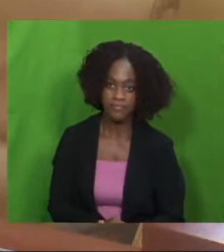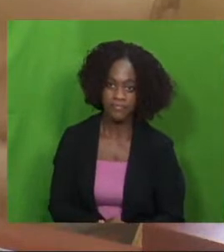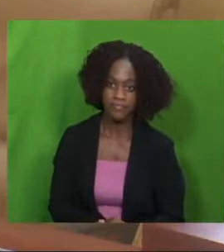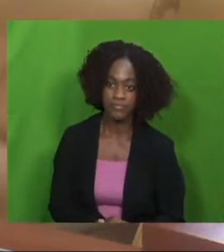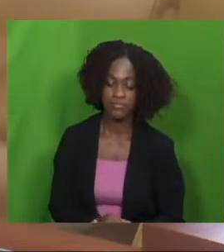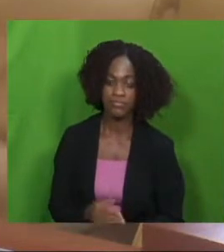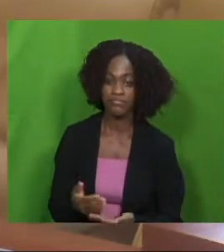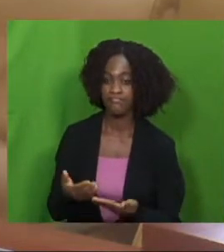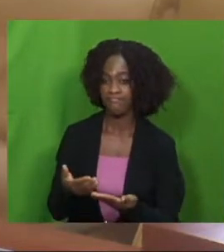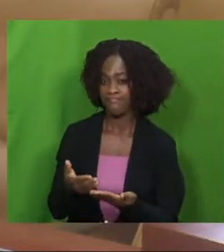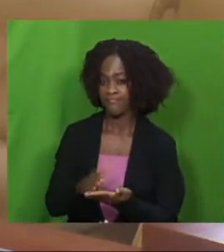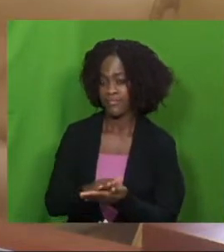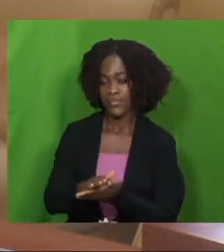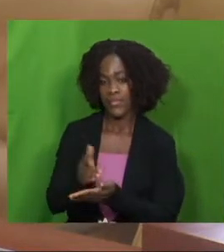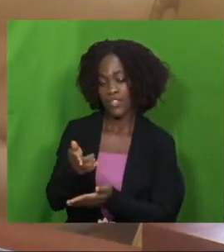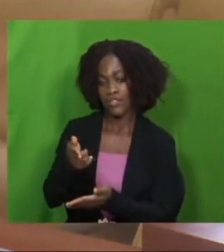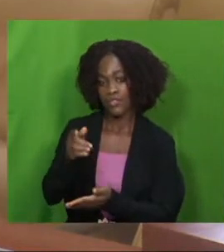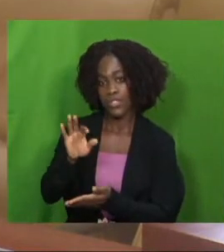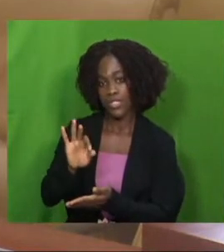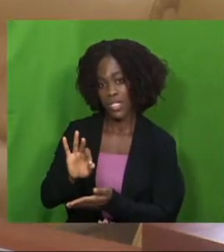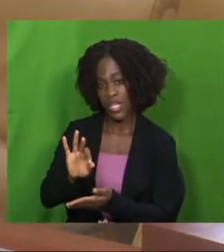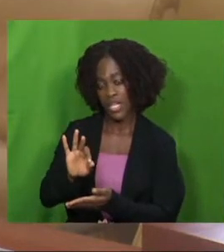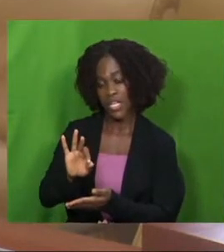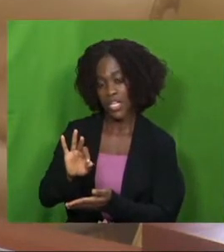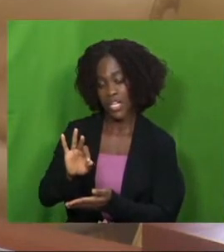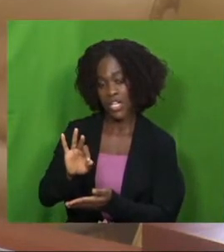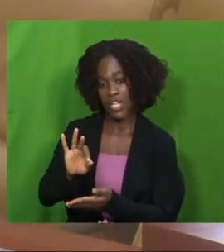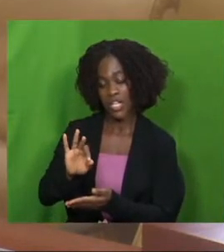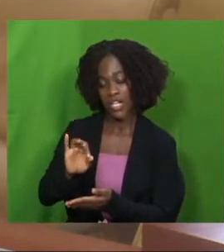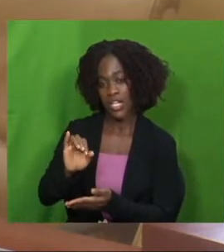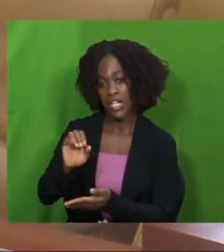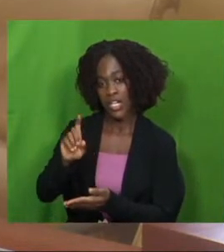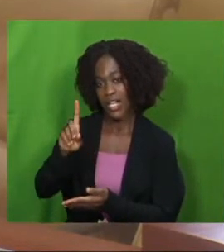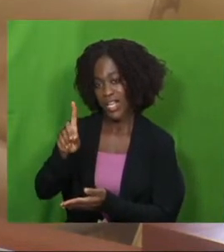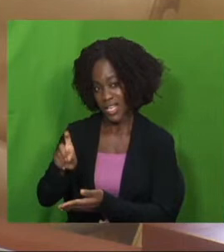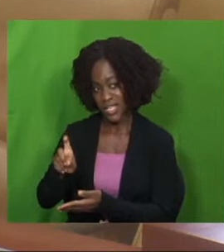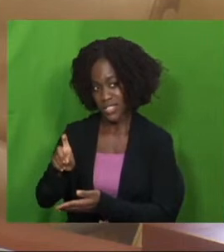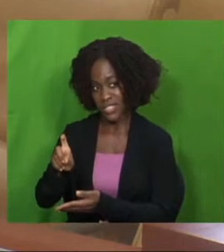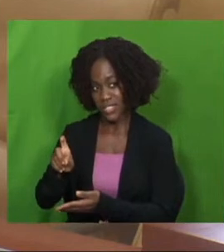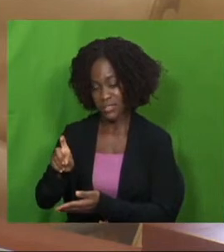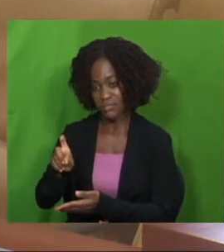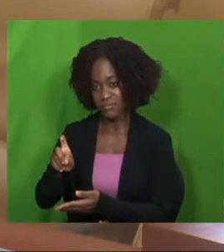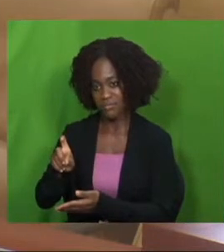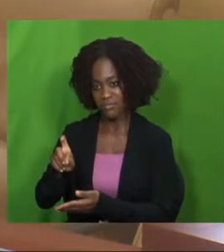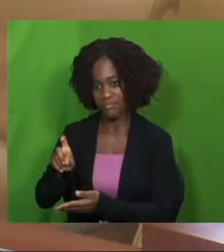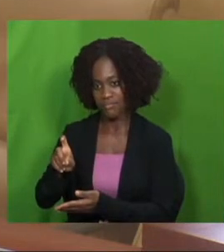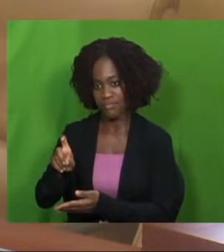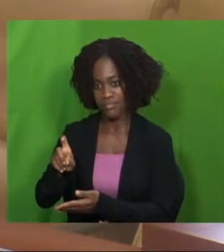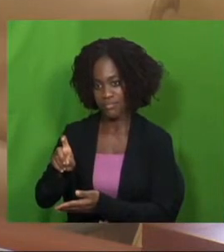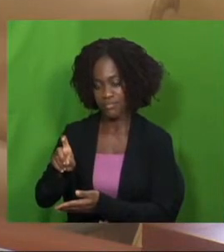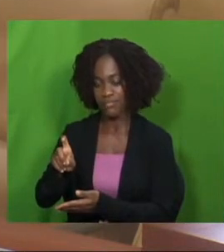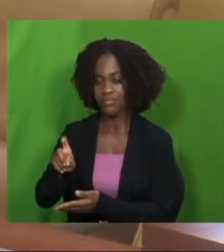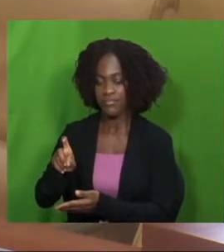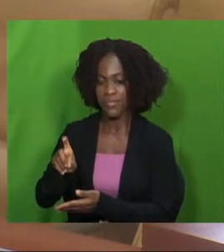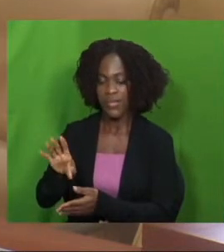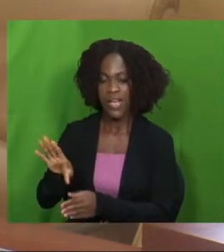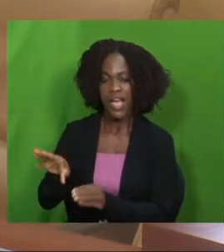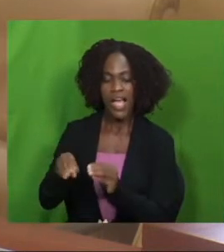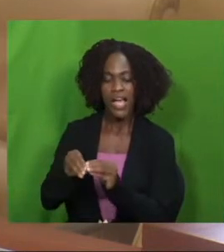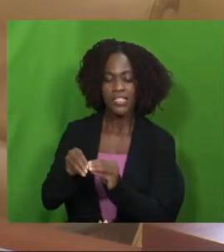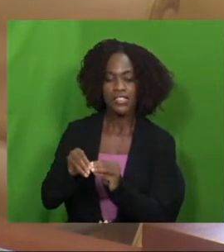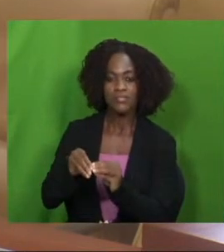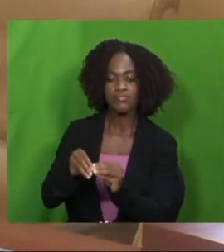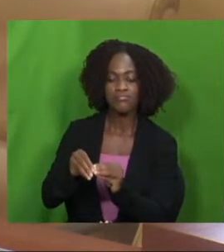Page 29, the item Roman numeral X, there's a Mr. in front of Lieutenant Colonel A.B.